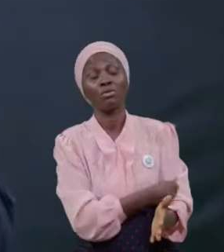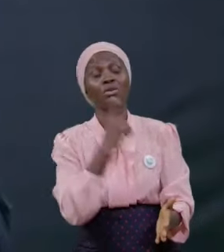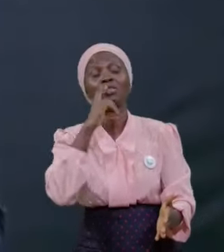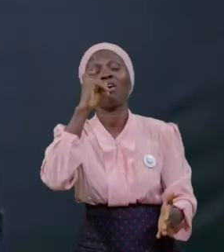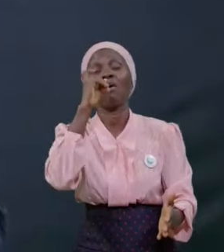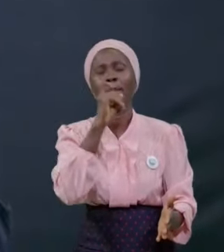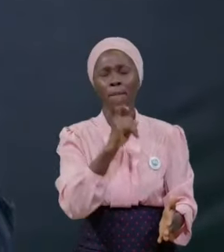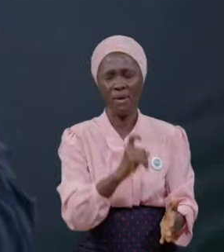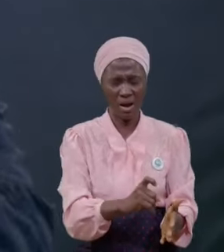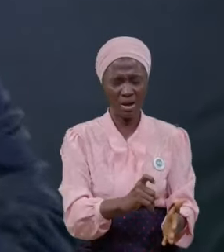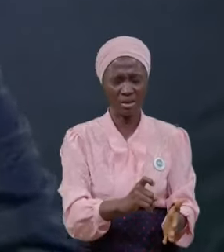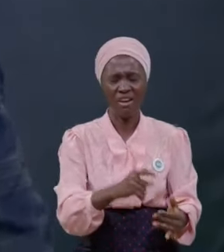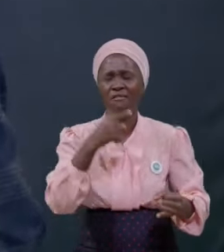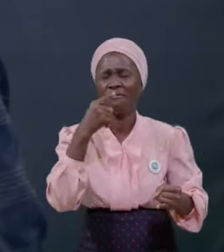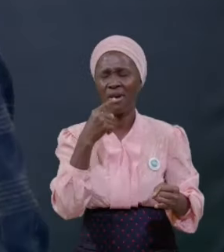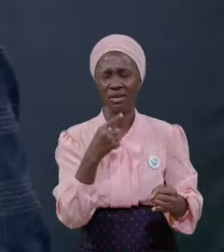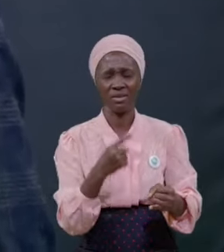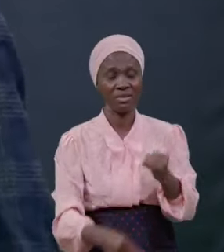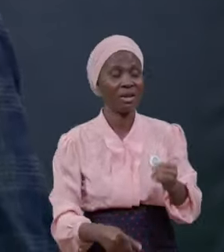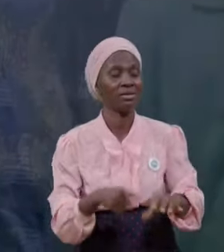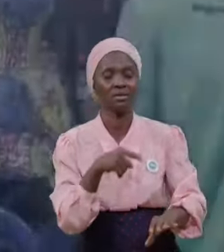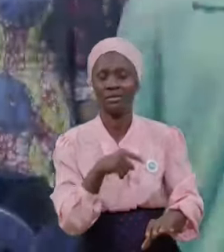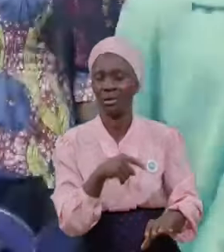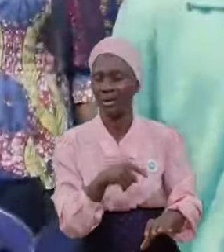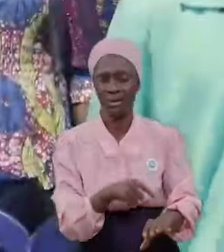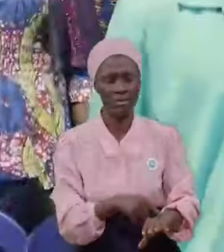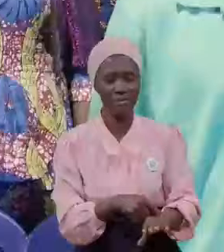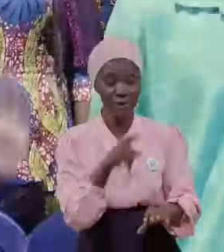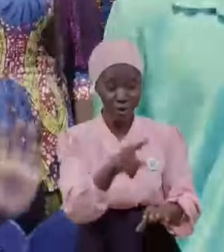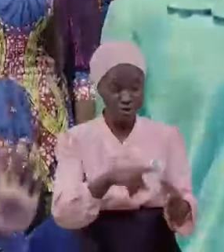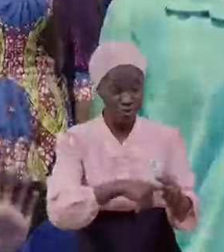moment. Go in Jesus' name.